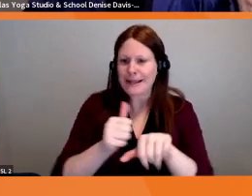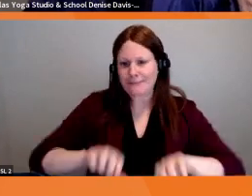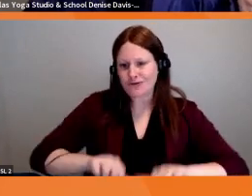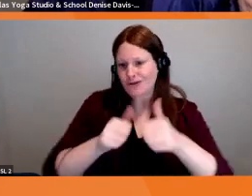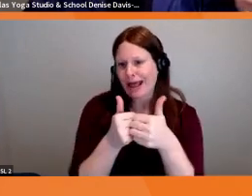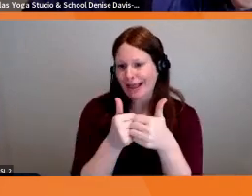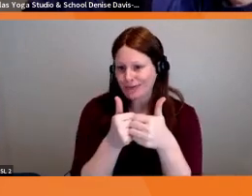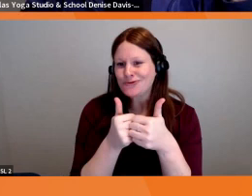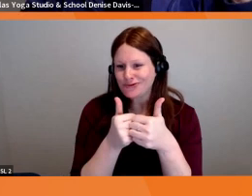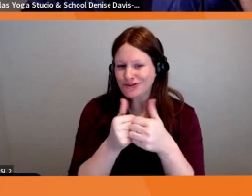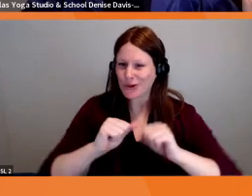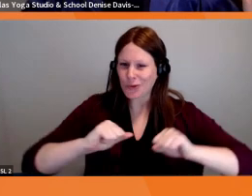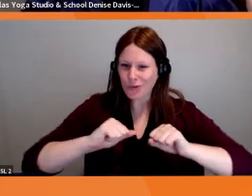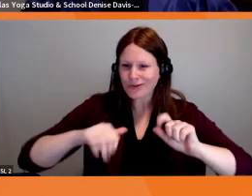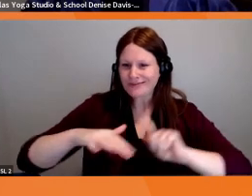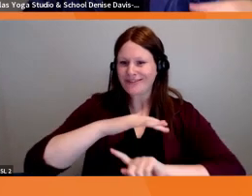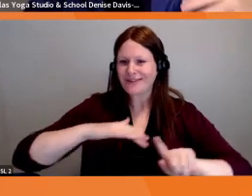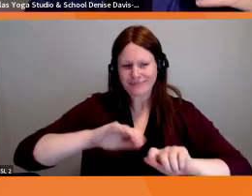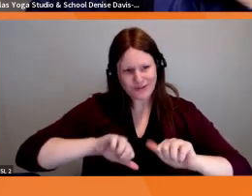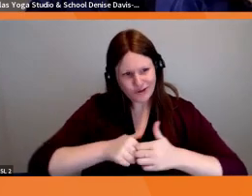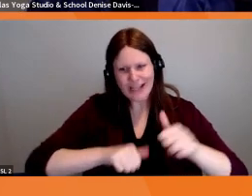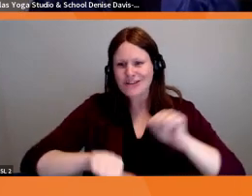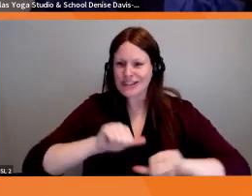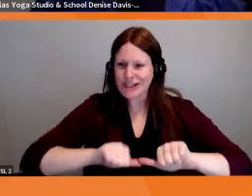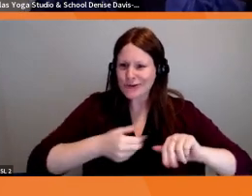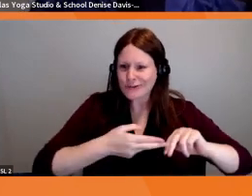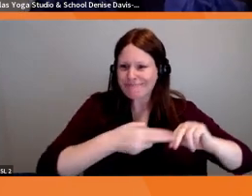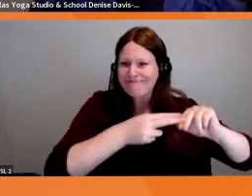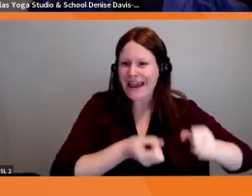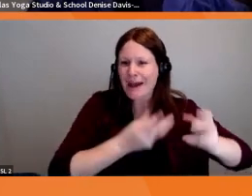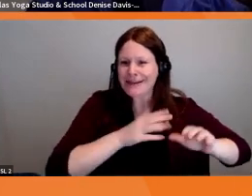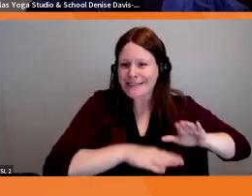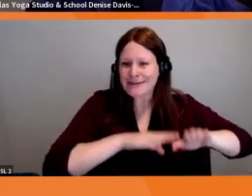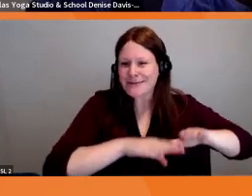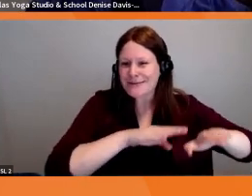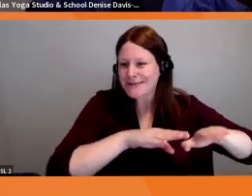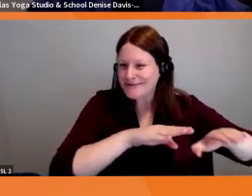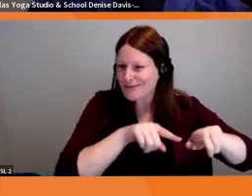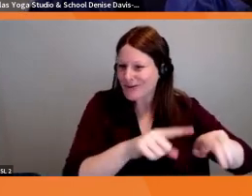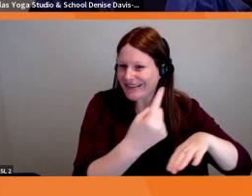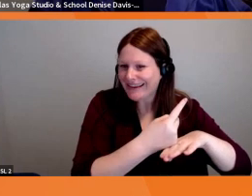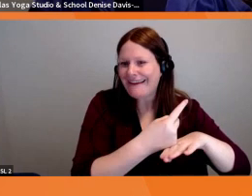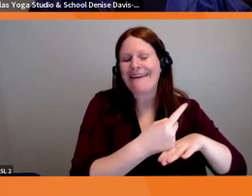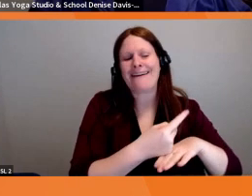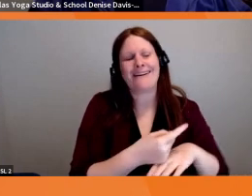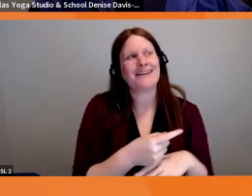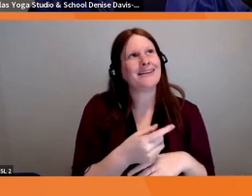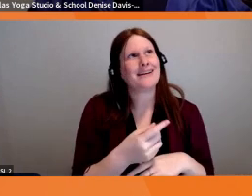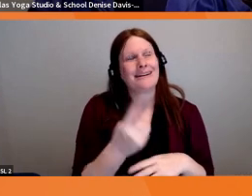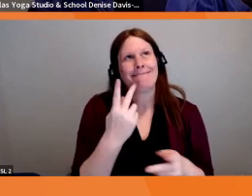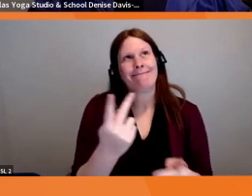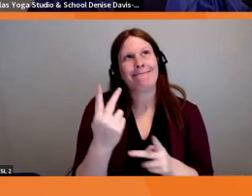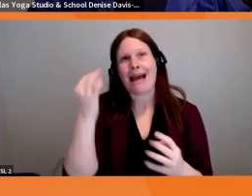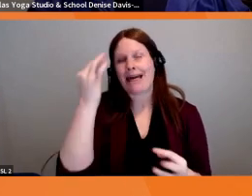in your workspace so that you challenge each other to get your steps in. This was, I think the first time I experienced this was at the bus